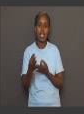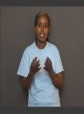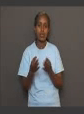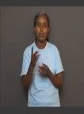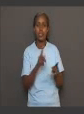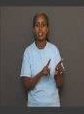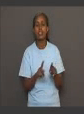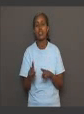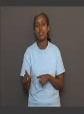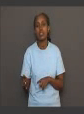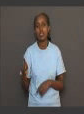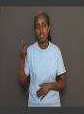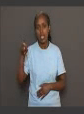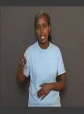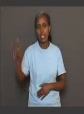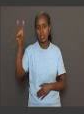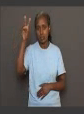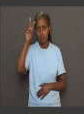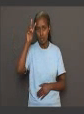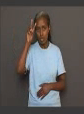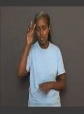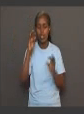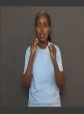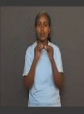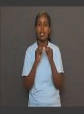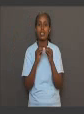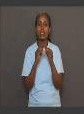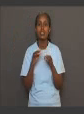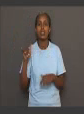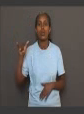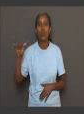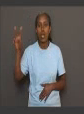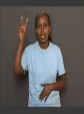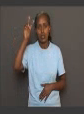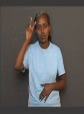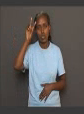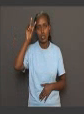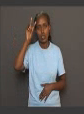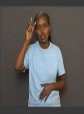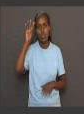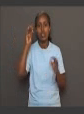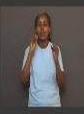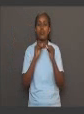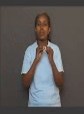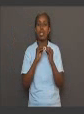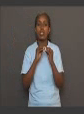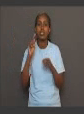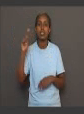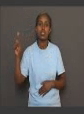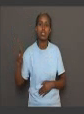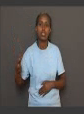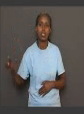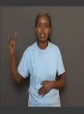as x squared plus y squared plus